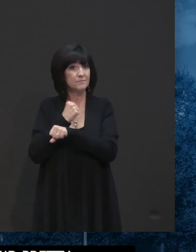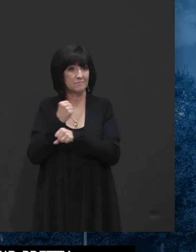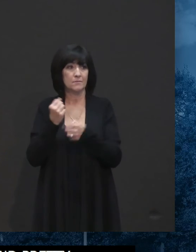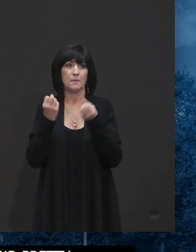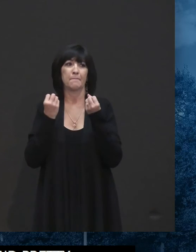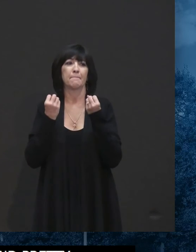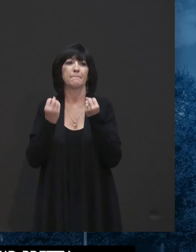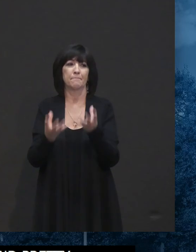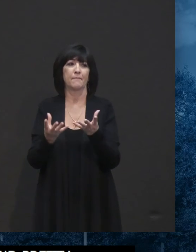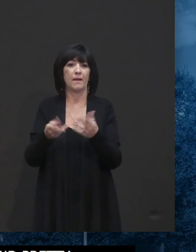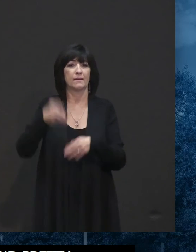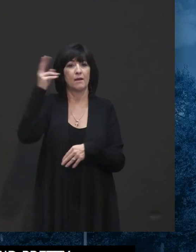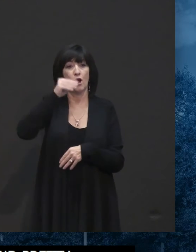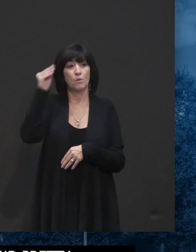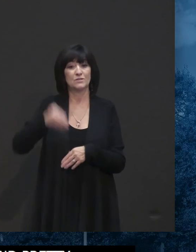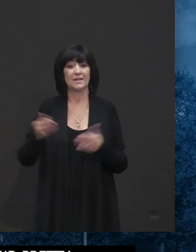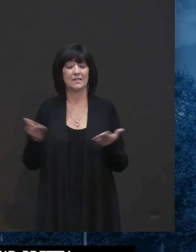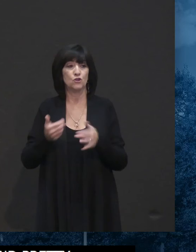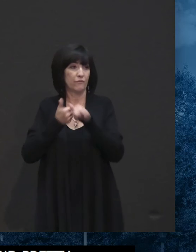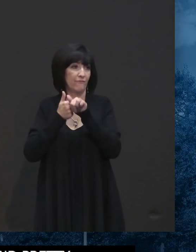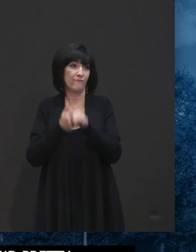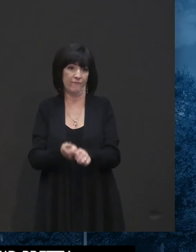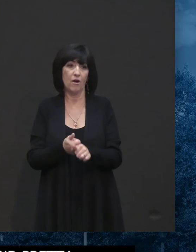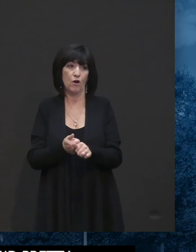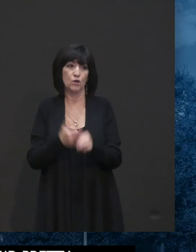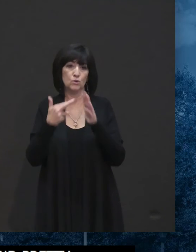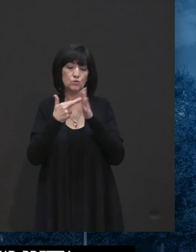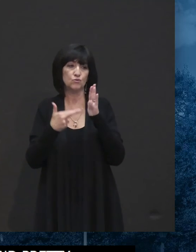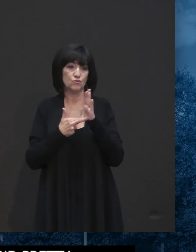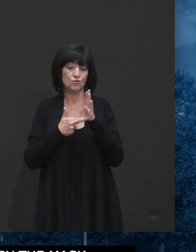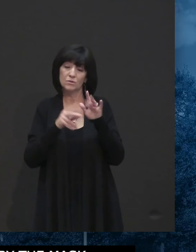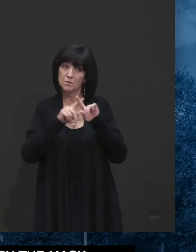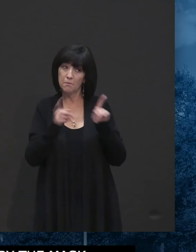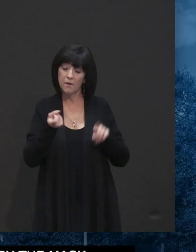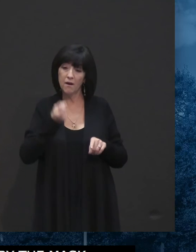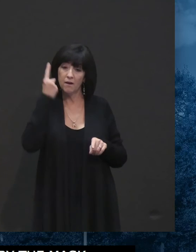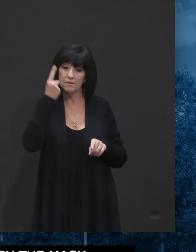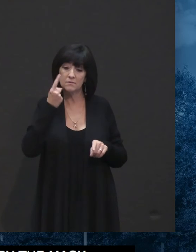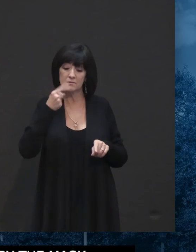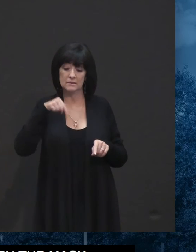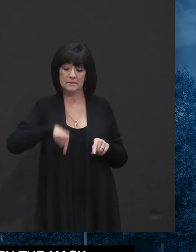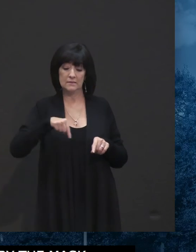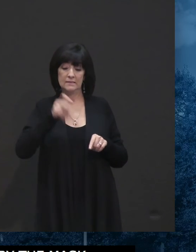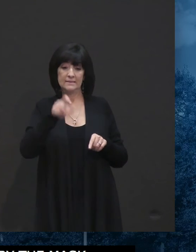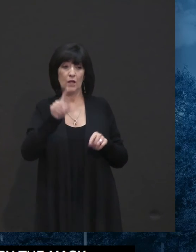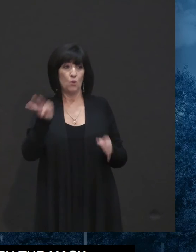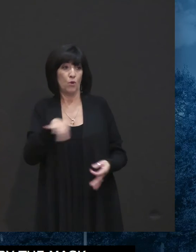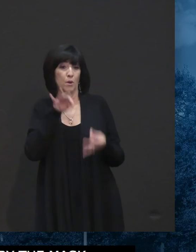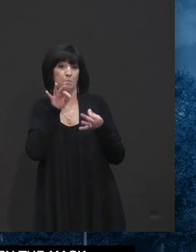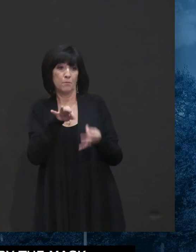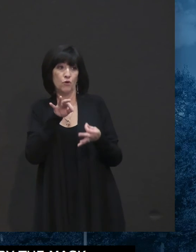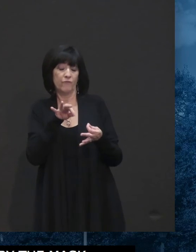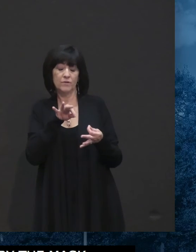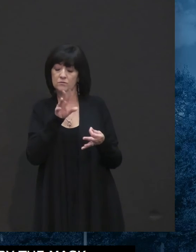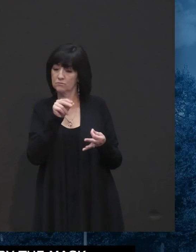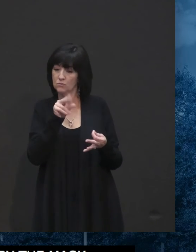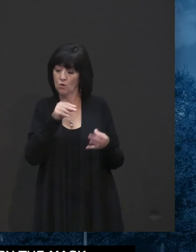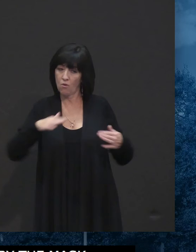wearing masks in public. Having said that, we're not where we want to be. We want to be lower positive